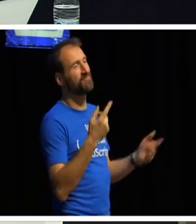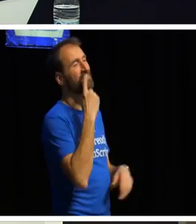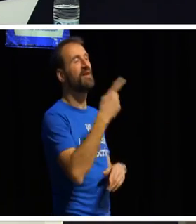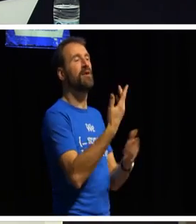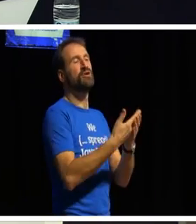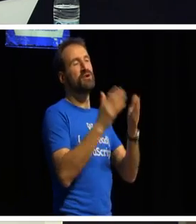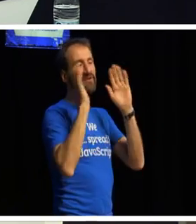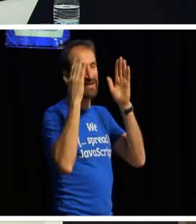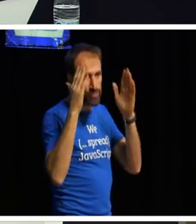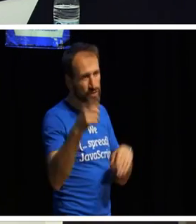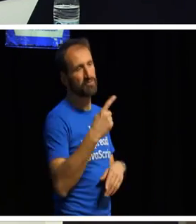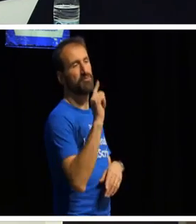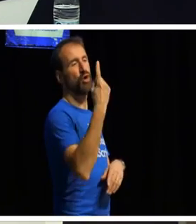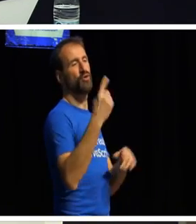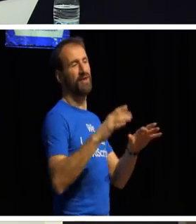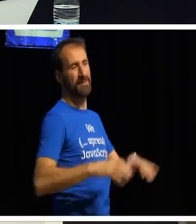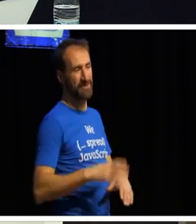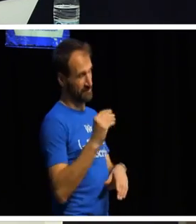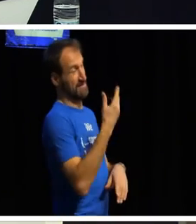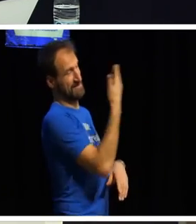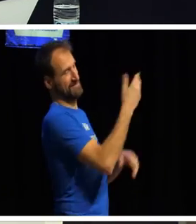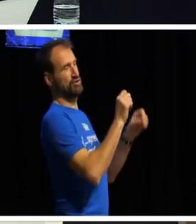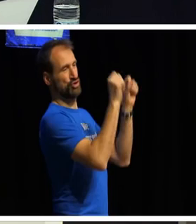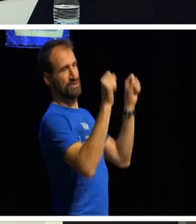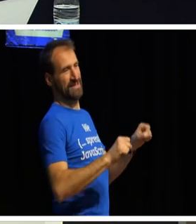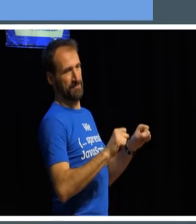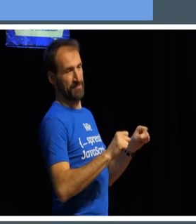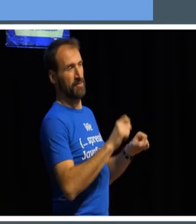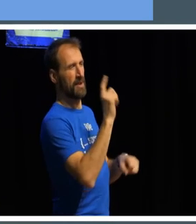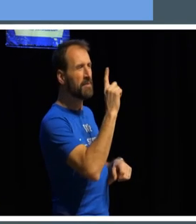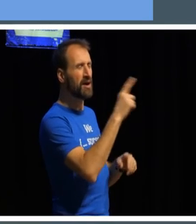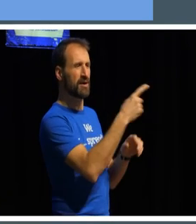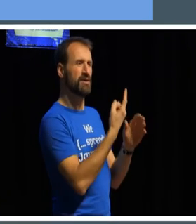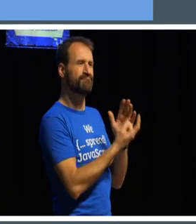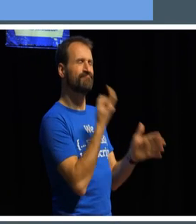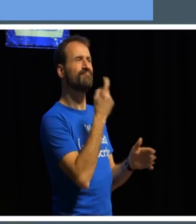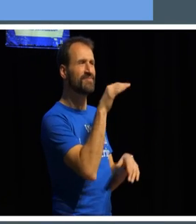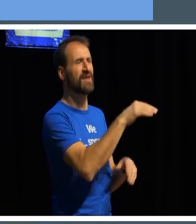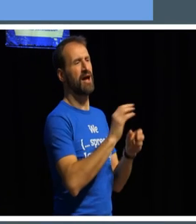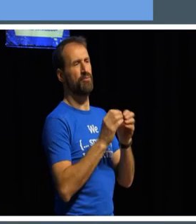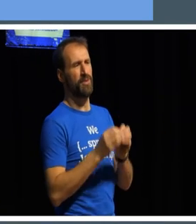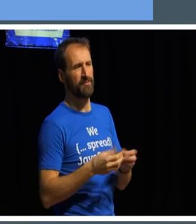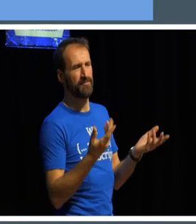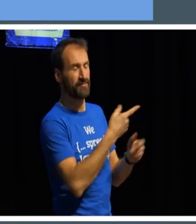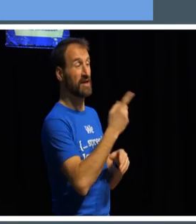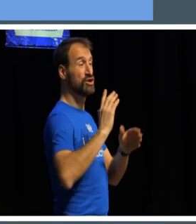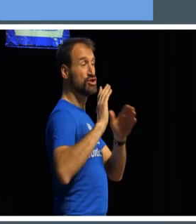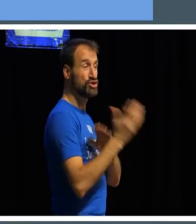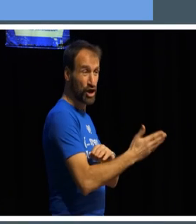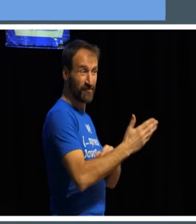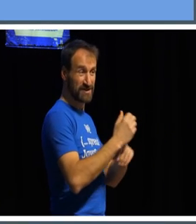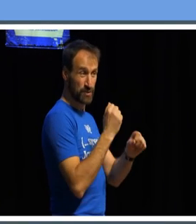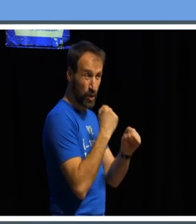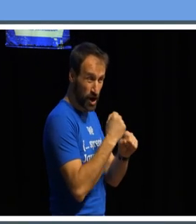like prototyping with this kind of system, and they identified a problem. They were serving stuff from a service worker, and